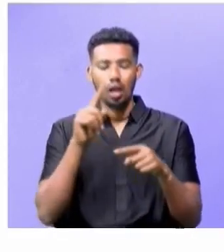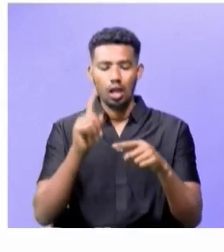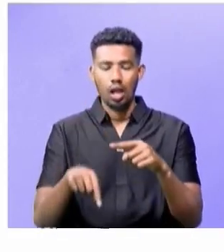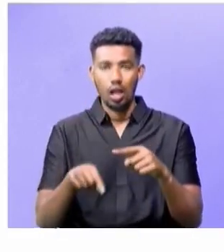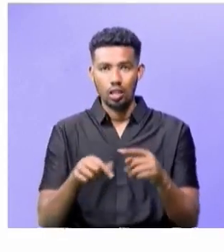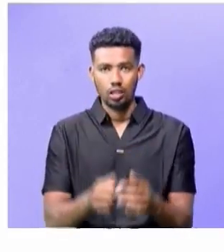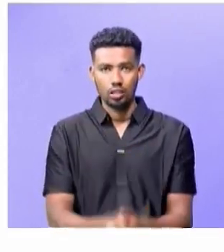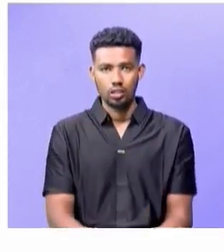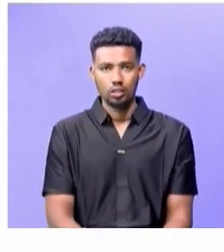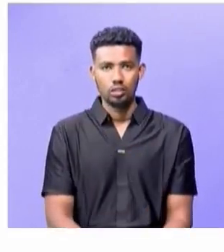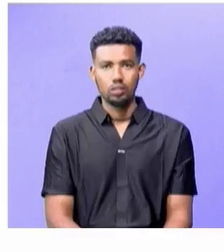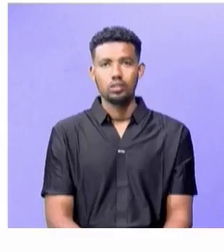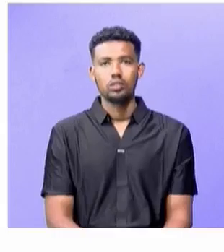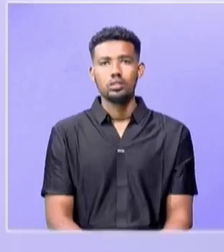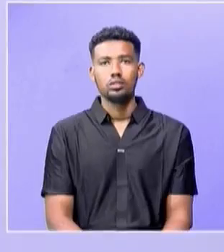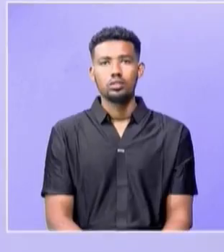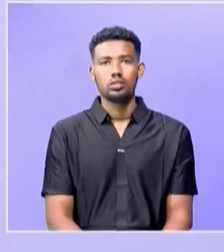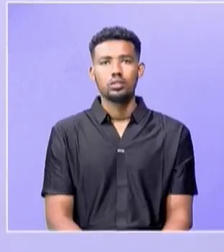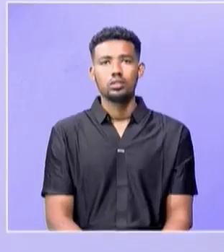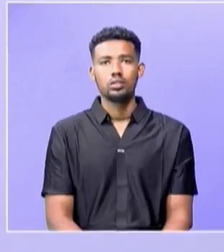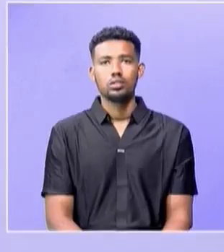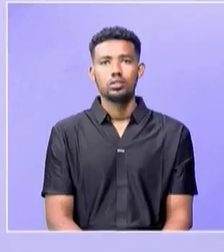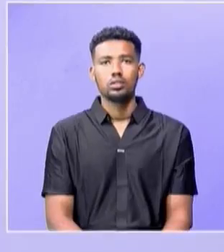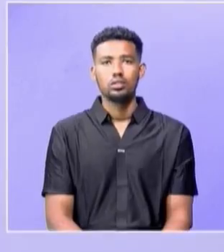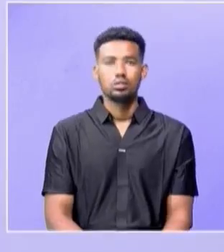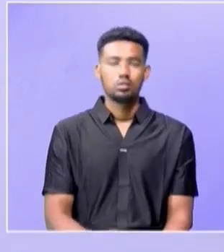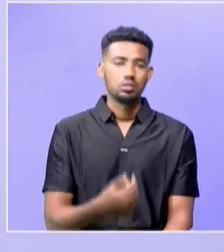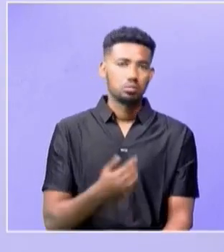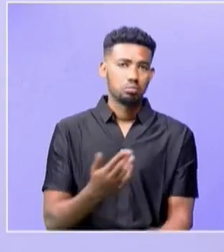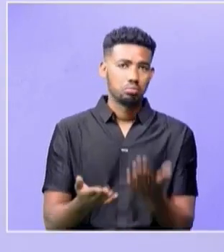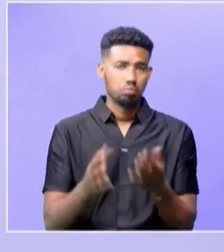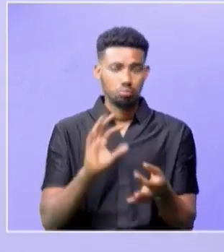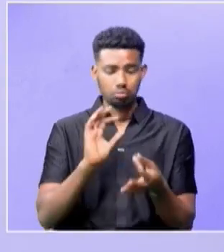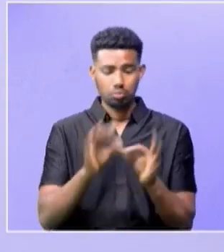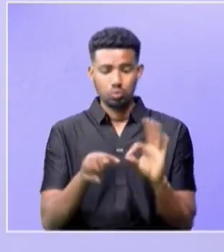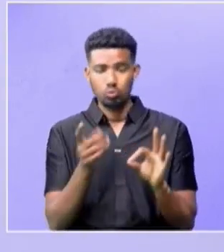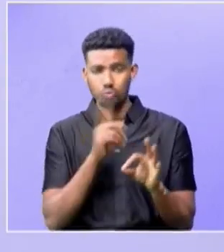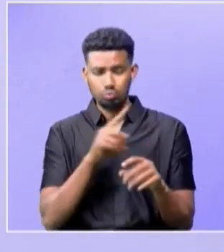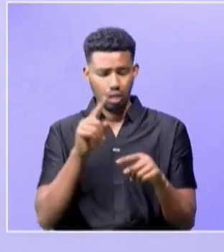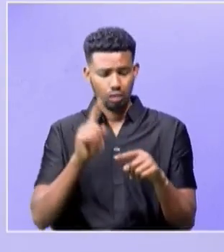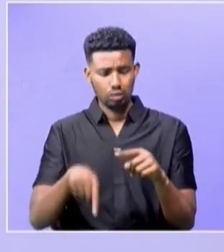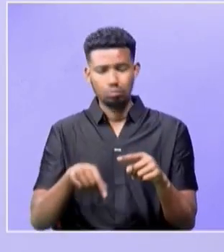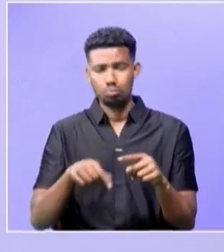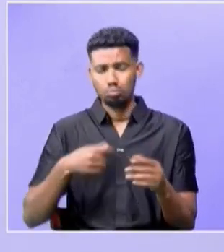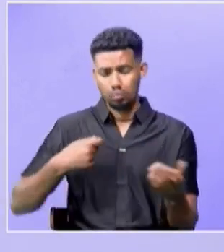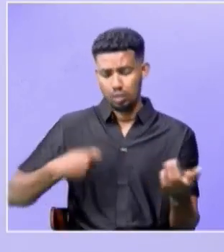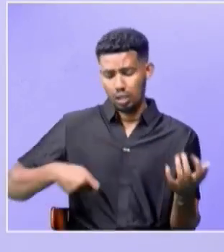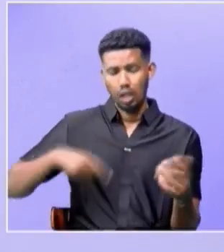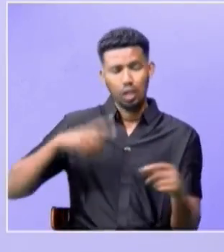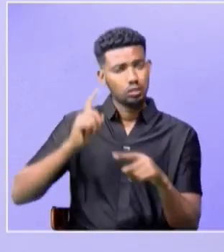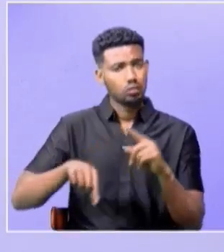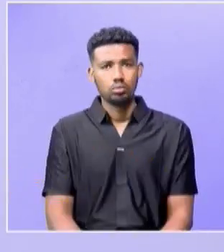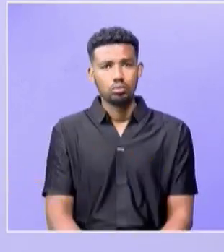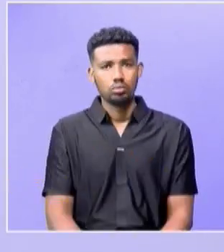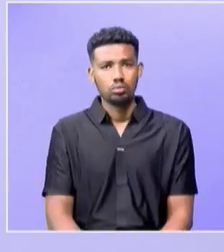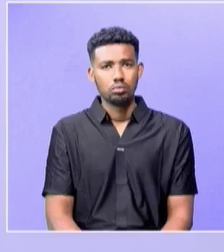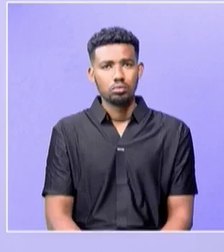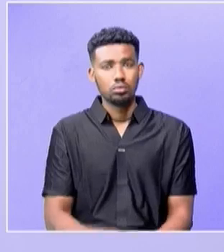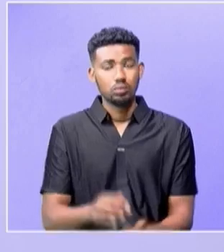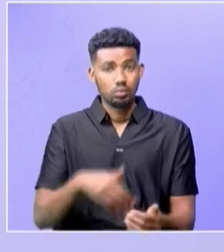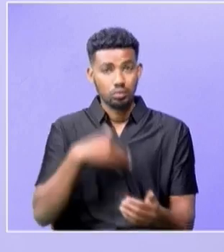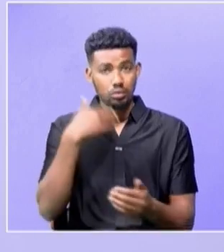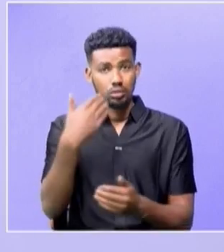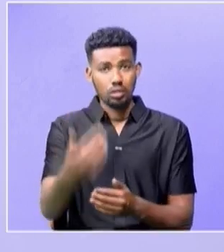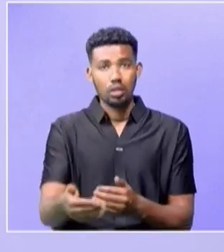It means can't. It means I can't. I can't play guitar. I can't swim. The next one